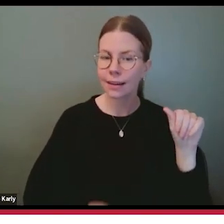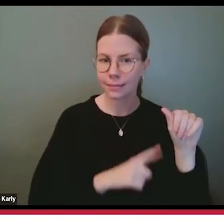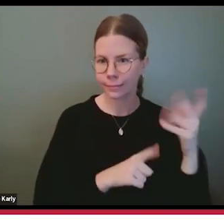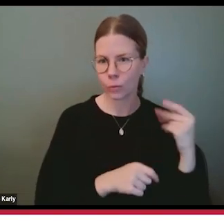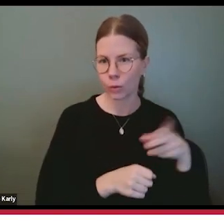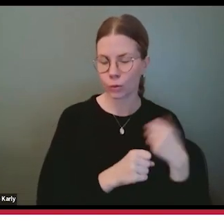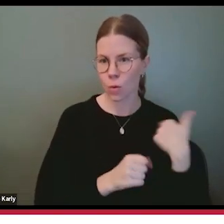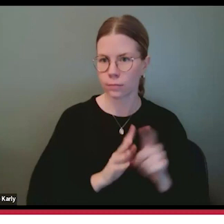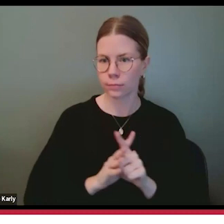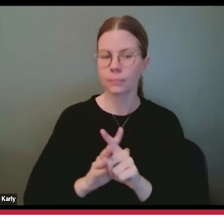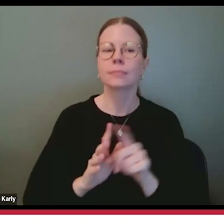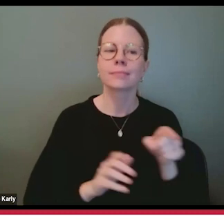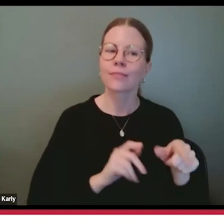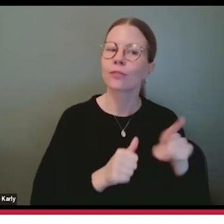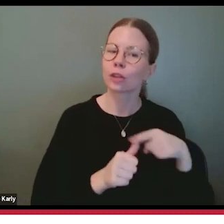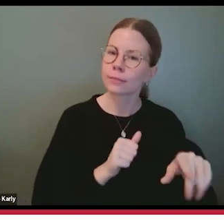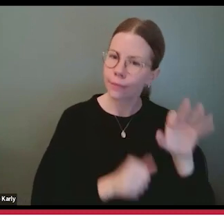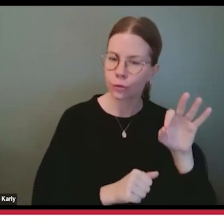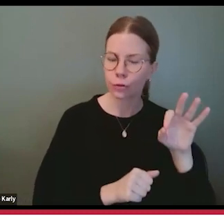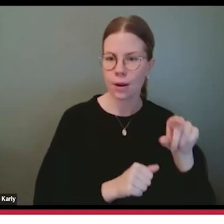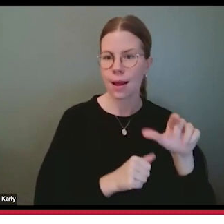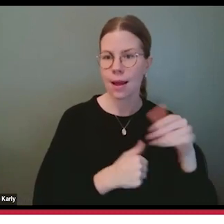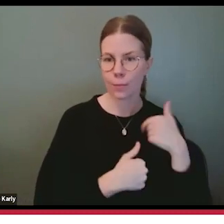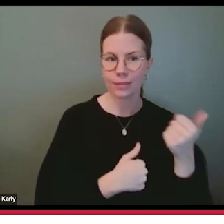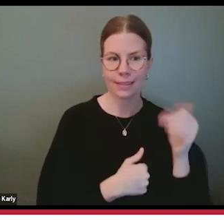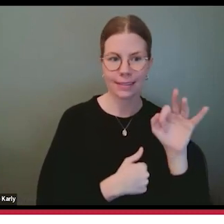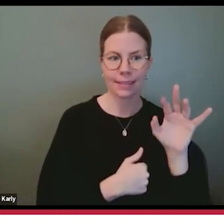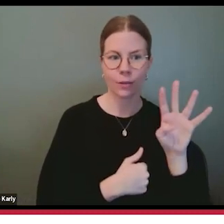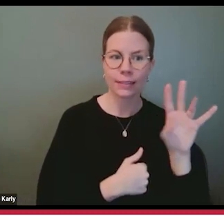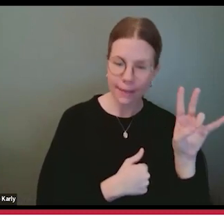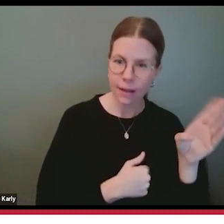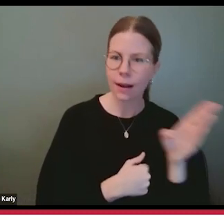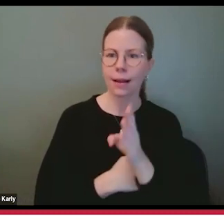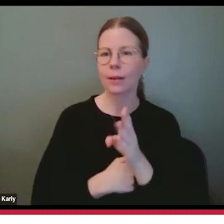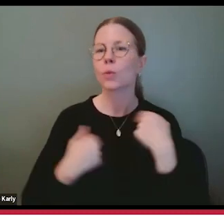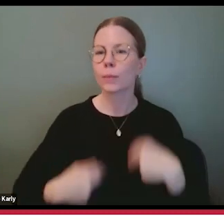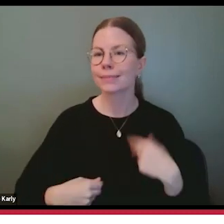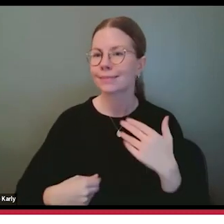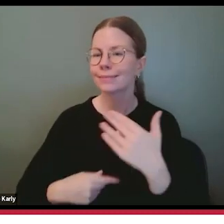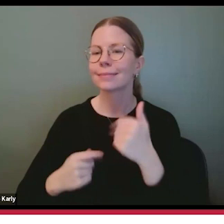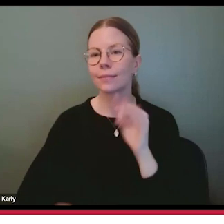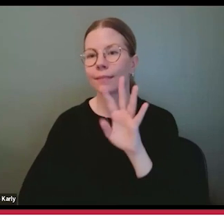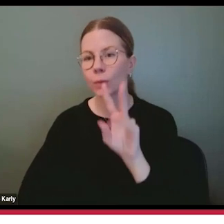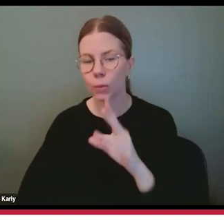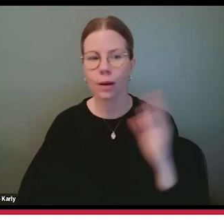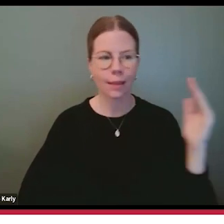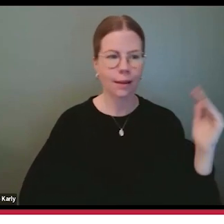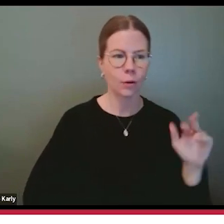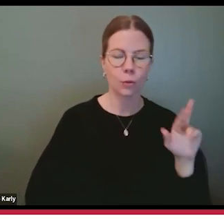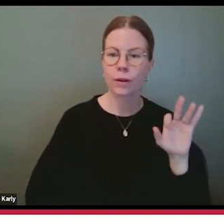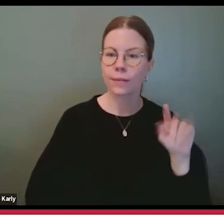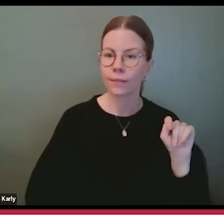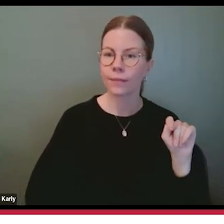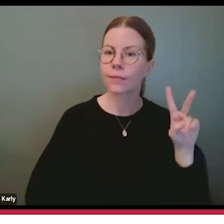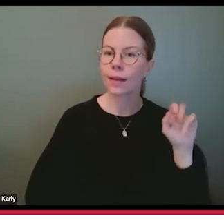in 47 and humans in 52, and Rift Valley fever. None of these discoveries in